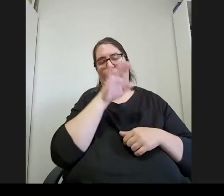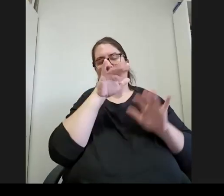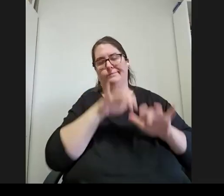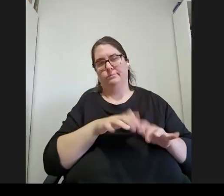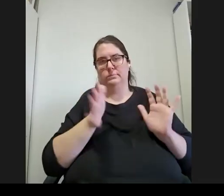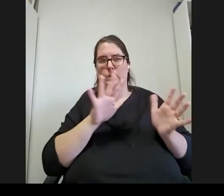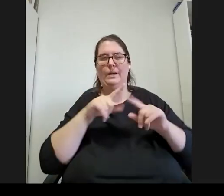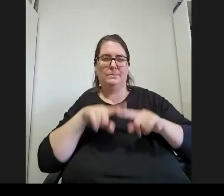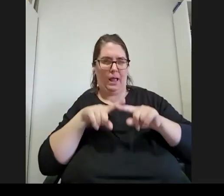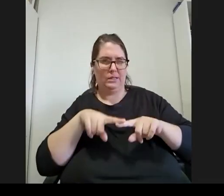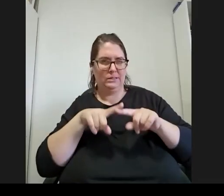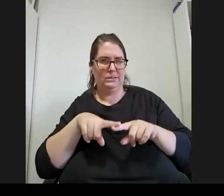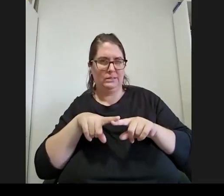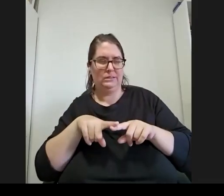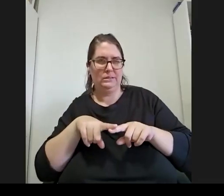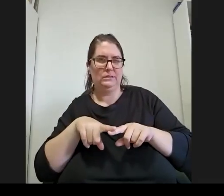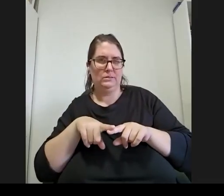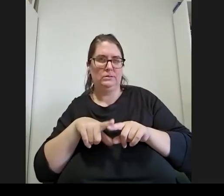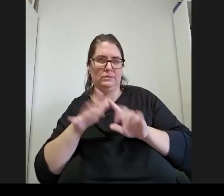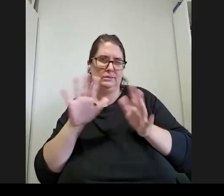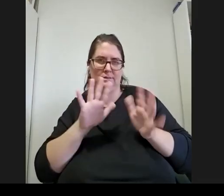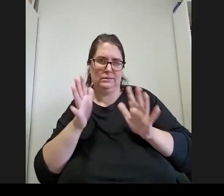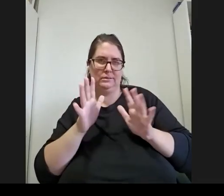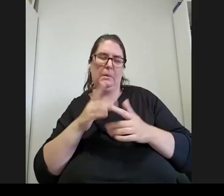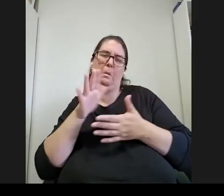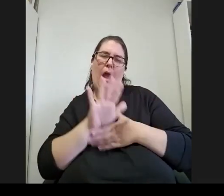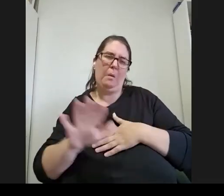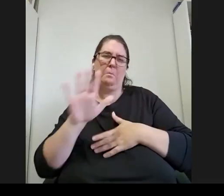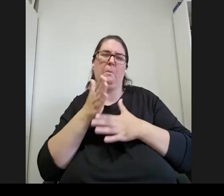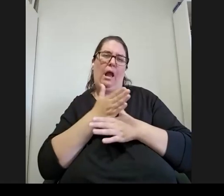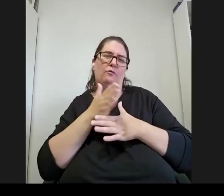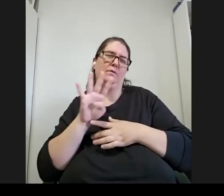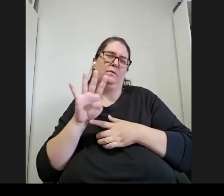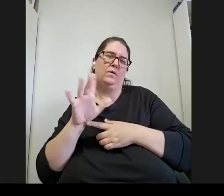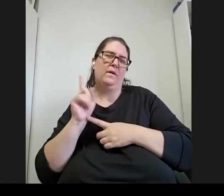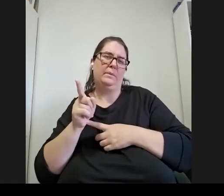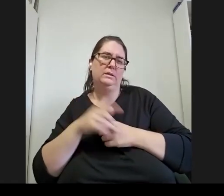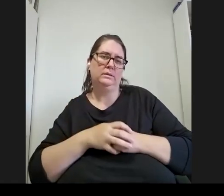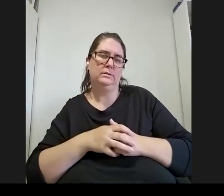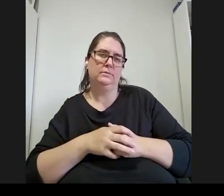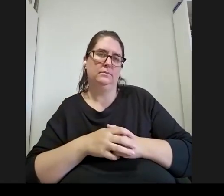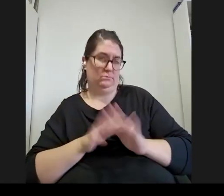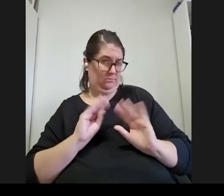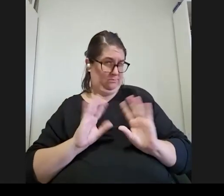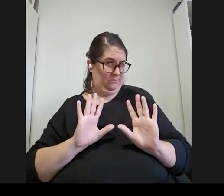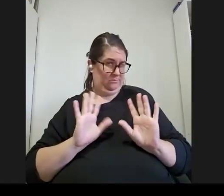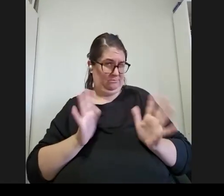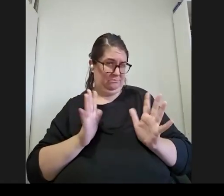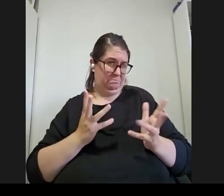factors to do a later risk assessment and more of an ongoing risk management strategy, if that makes sense.